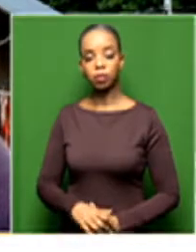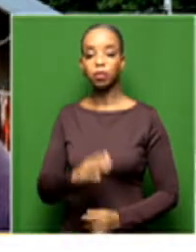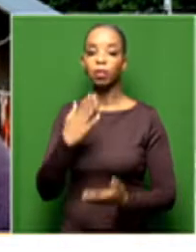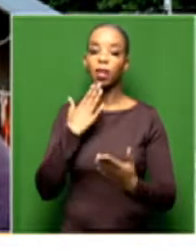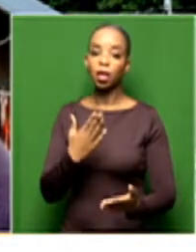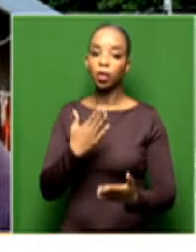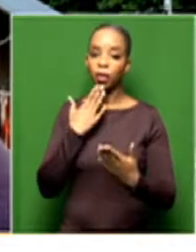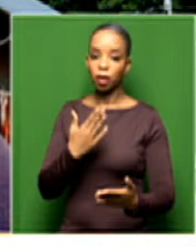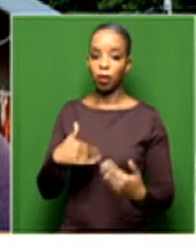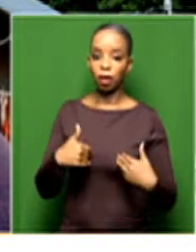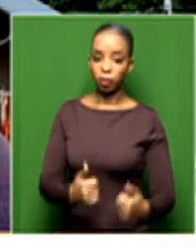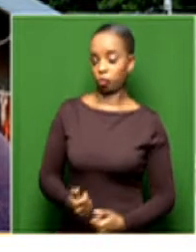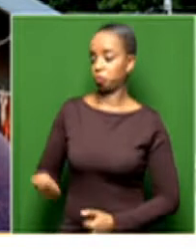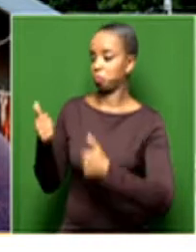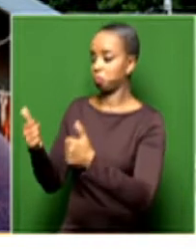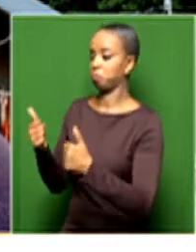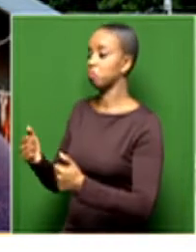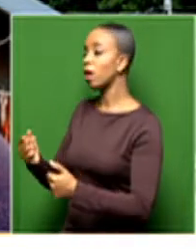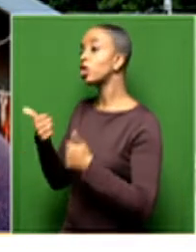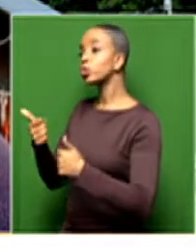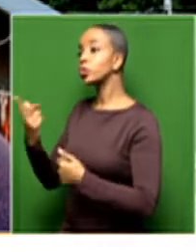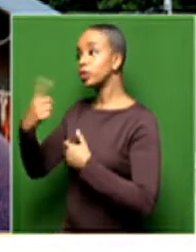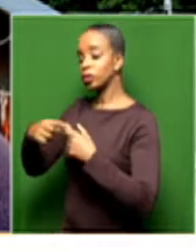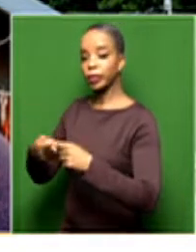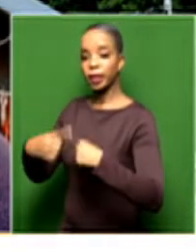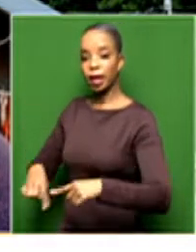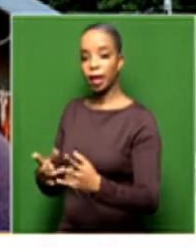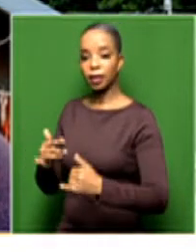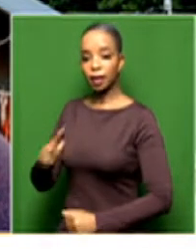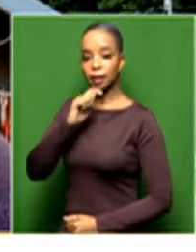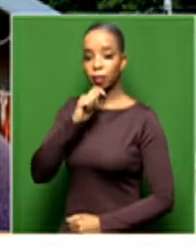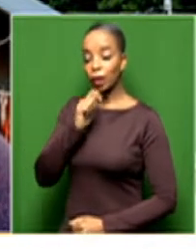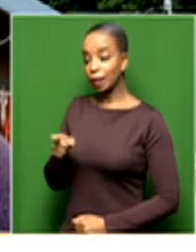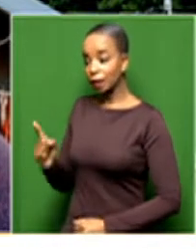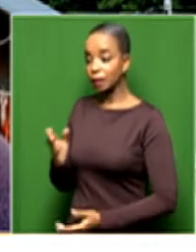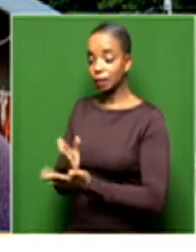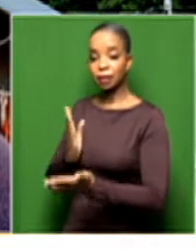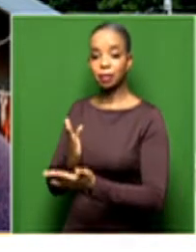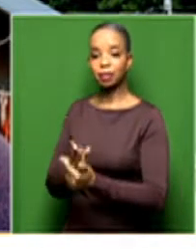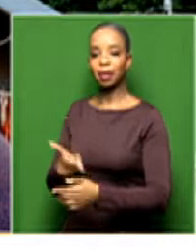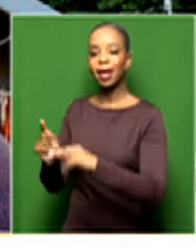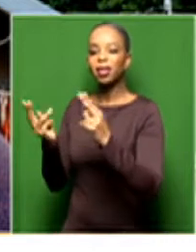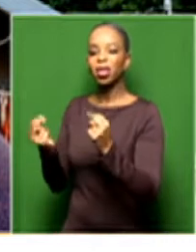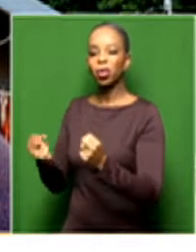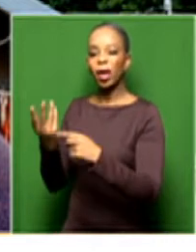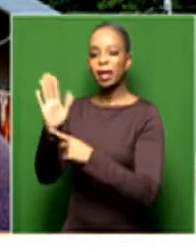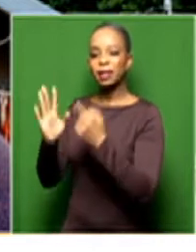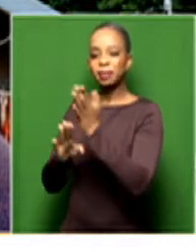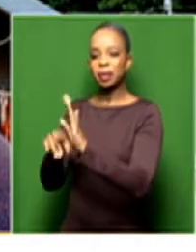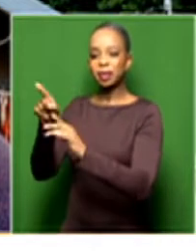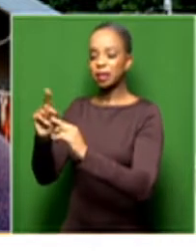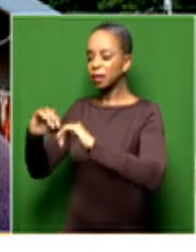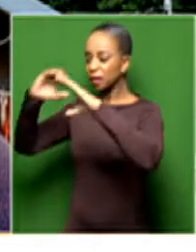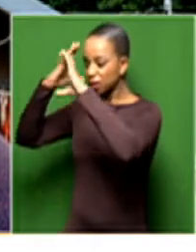you? Well, I'm great. Good to have you on the show this morning. This is certainly a new exhibition which delves into quite a